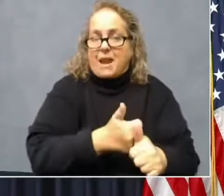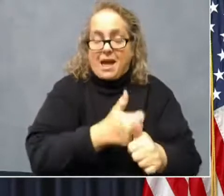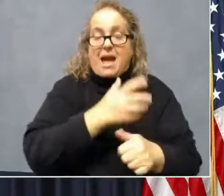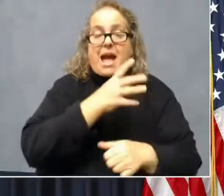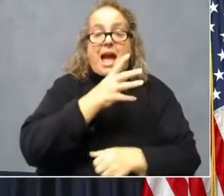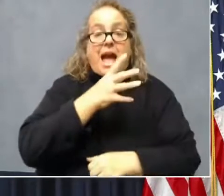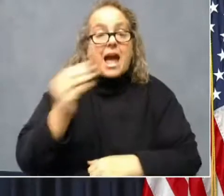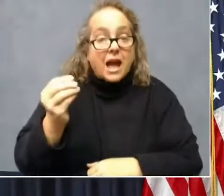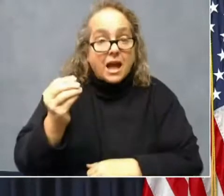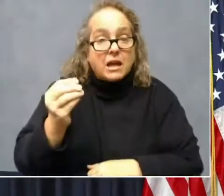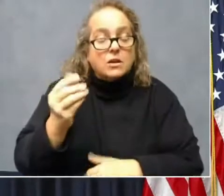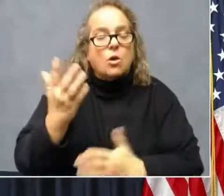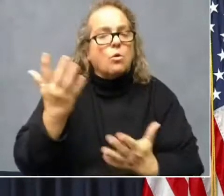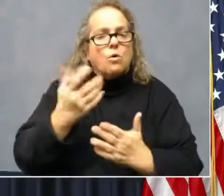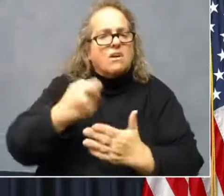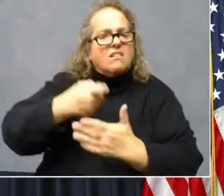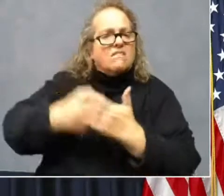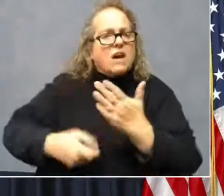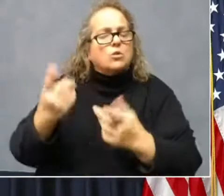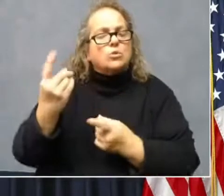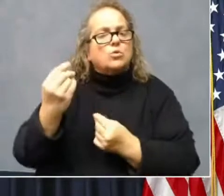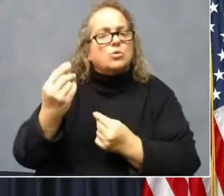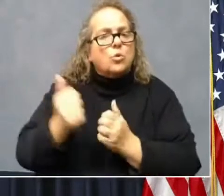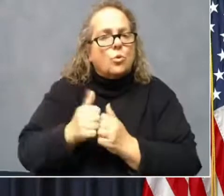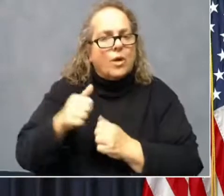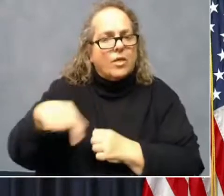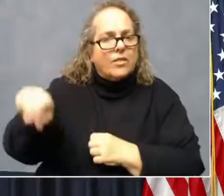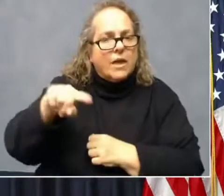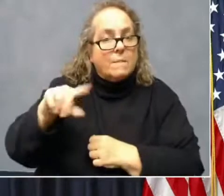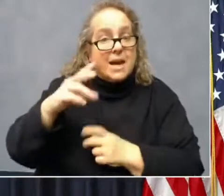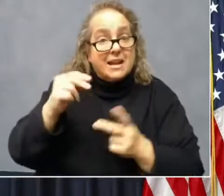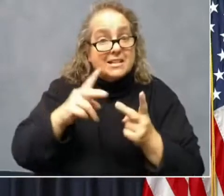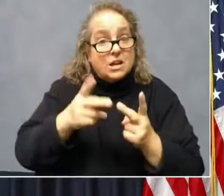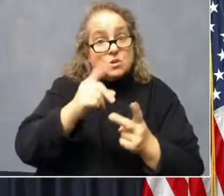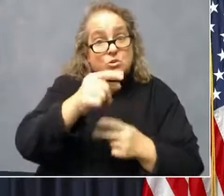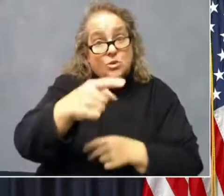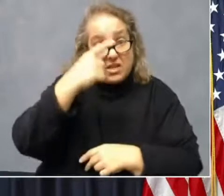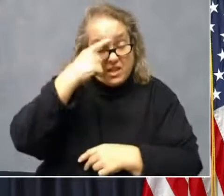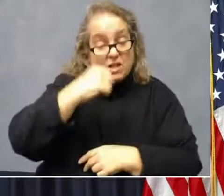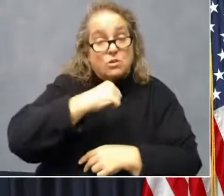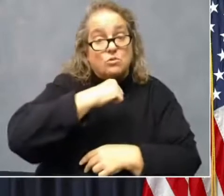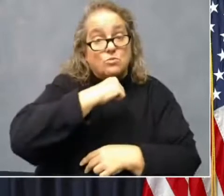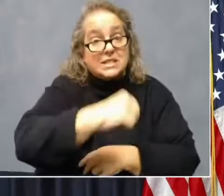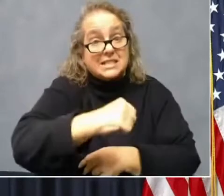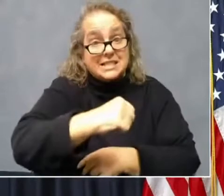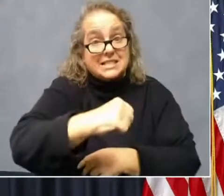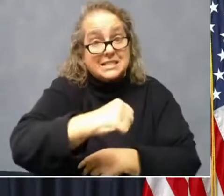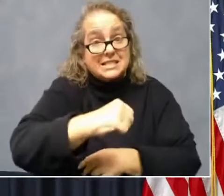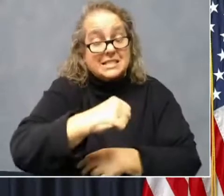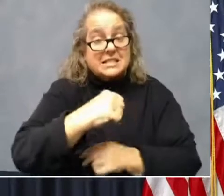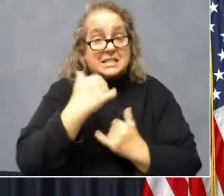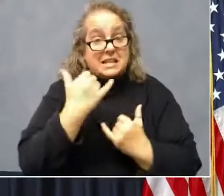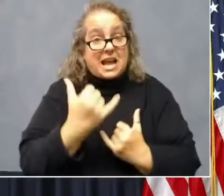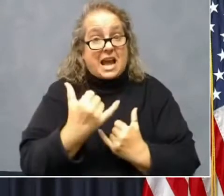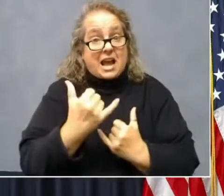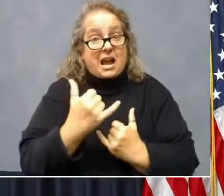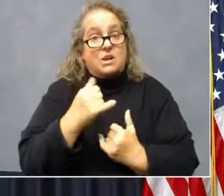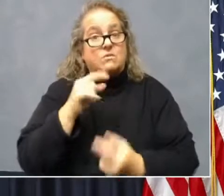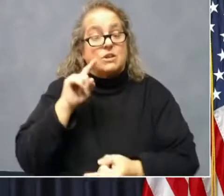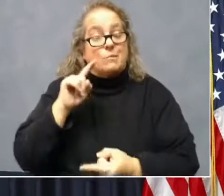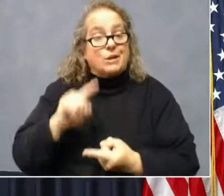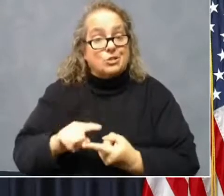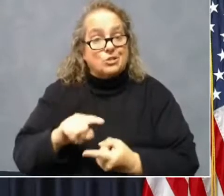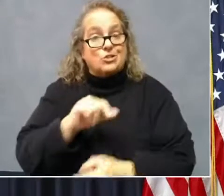regulations? And second, do you think the resistance has reached a level that in effect diminishes the authority of